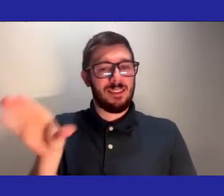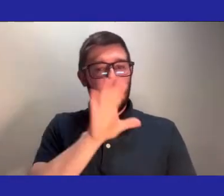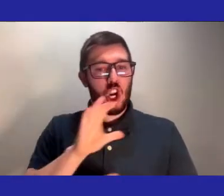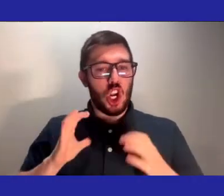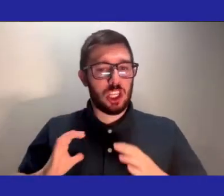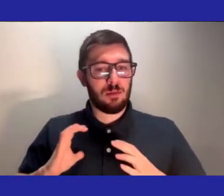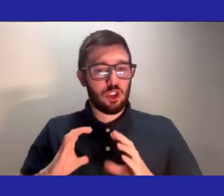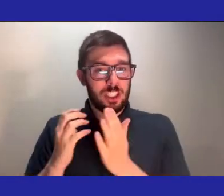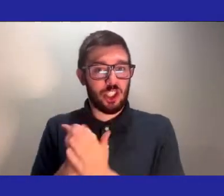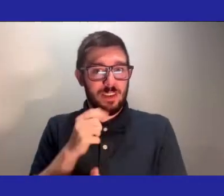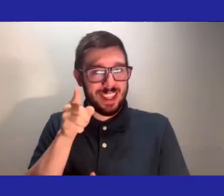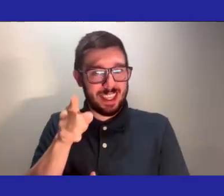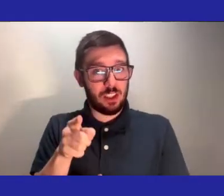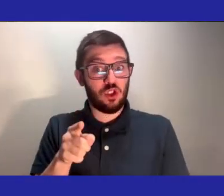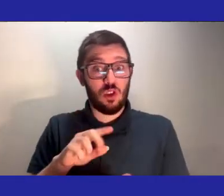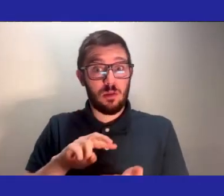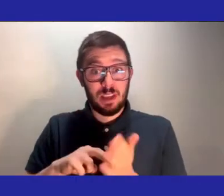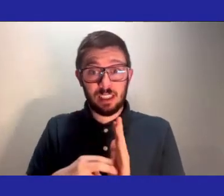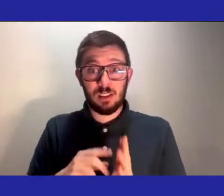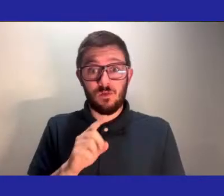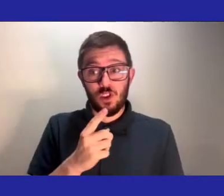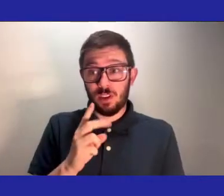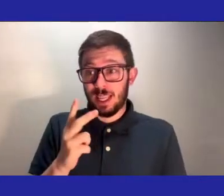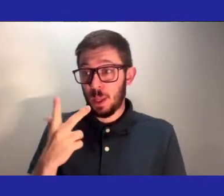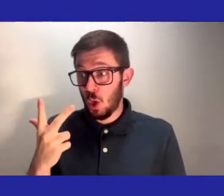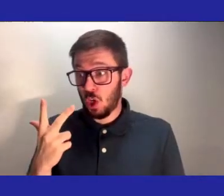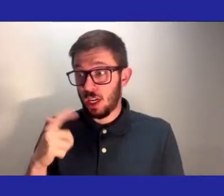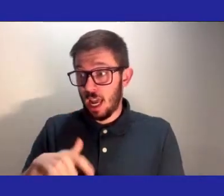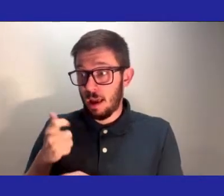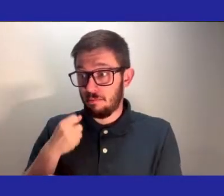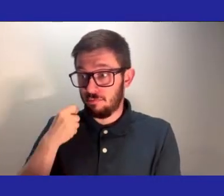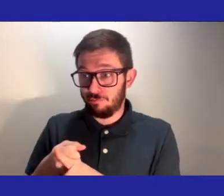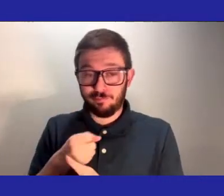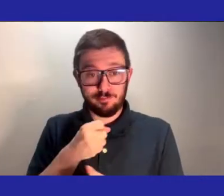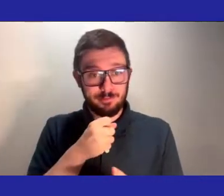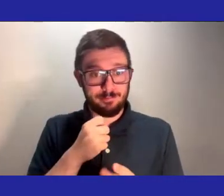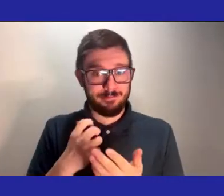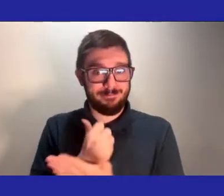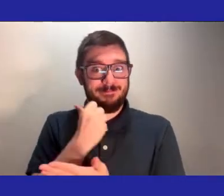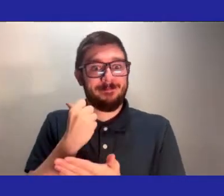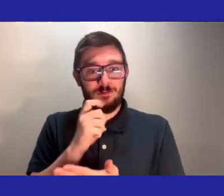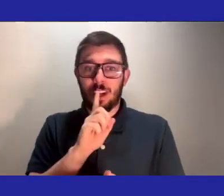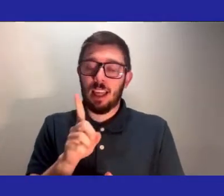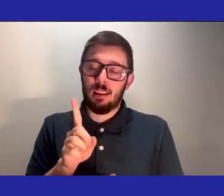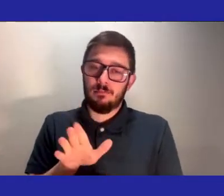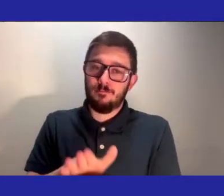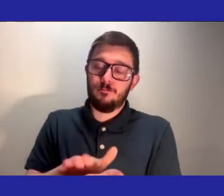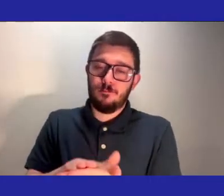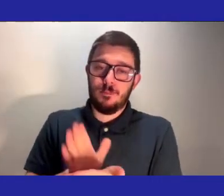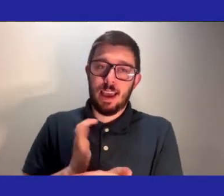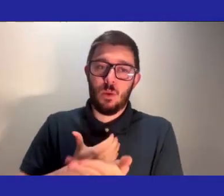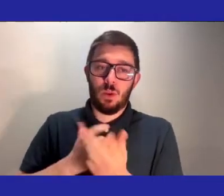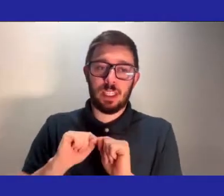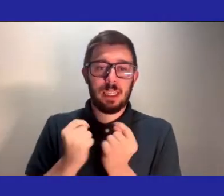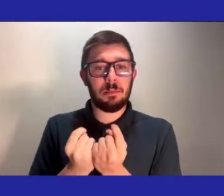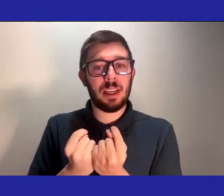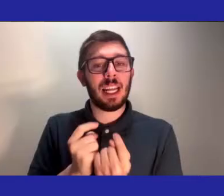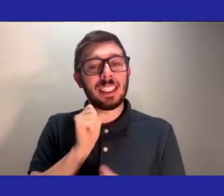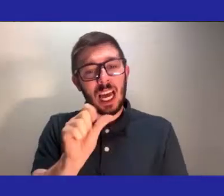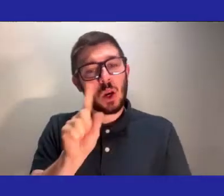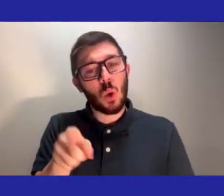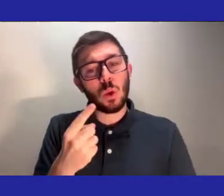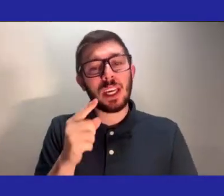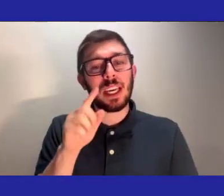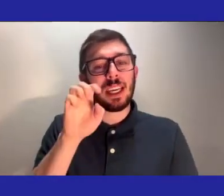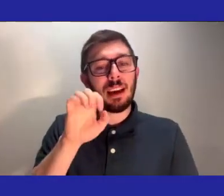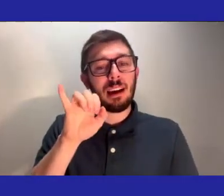3 times, I think, is a real achievement and really speaks to the teamwork that goes on. And this is very much not just an EITS project. In order to get these